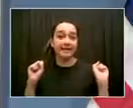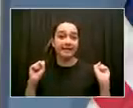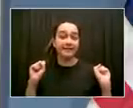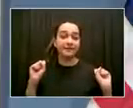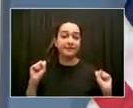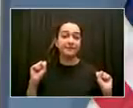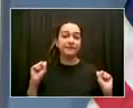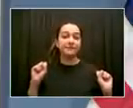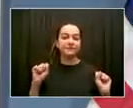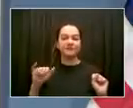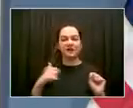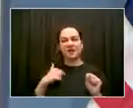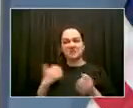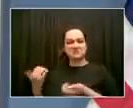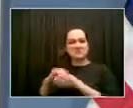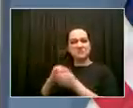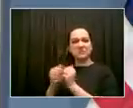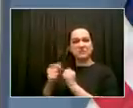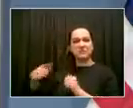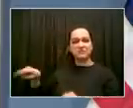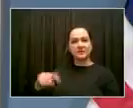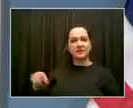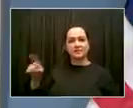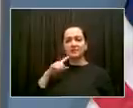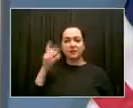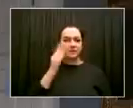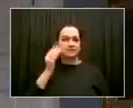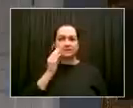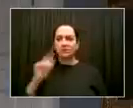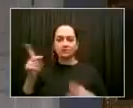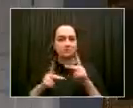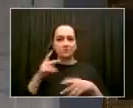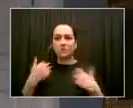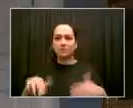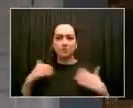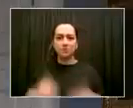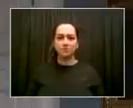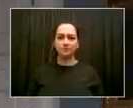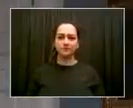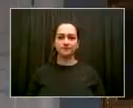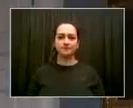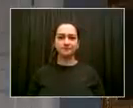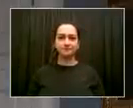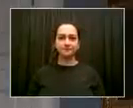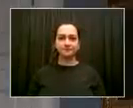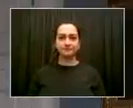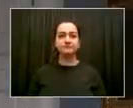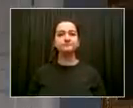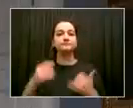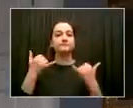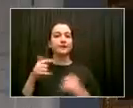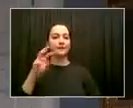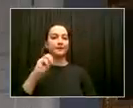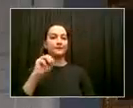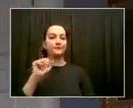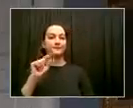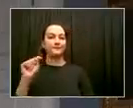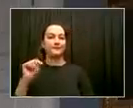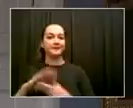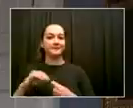NYPD. So Matt, I'm going to turn it to you first, and if you could take it away. Thank you, Commissioner. Thank you, Mr.